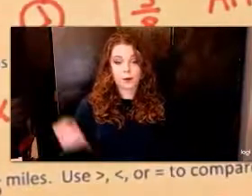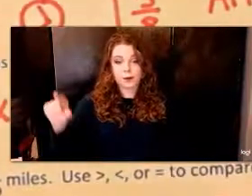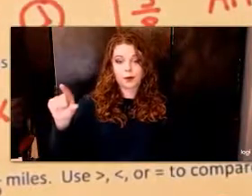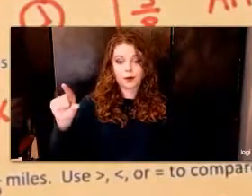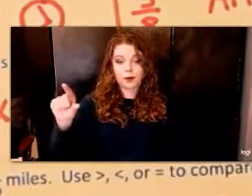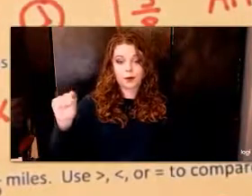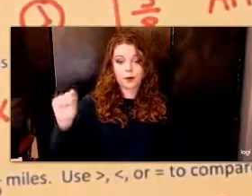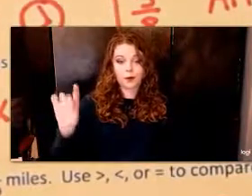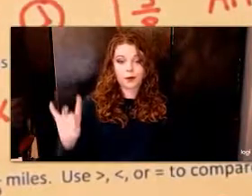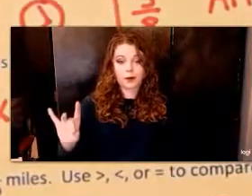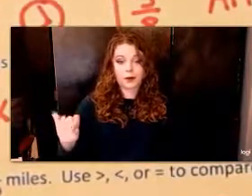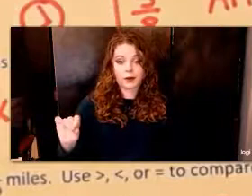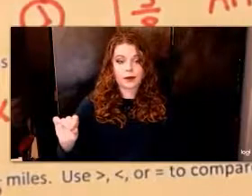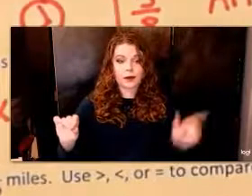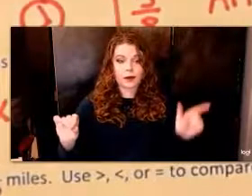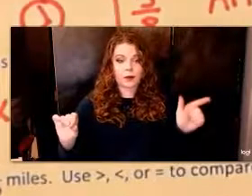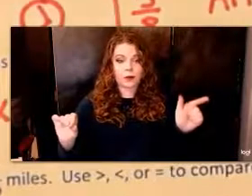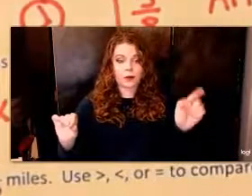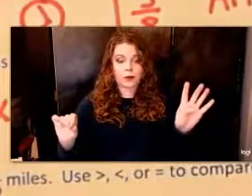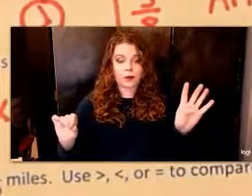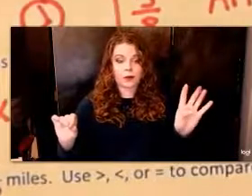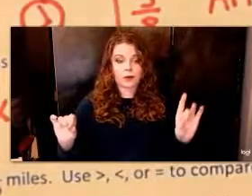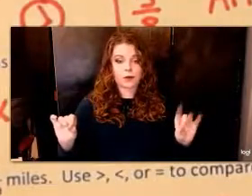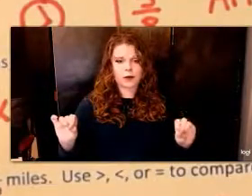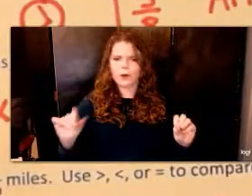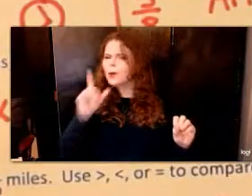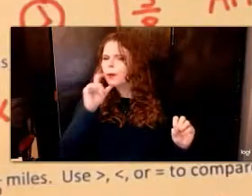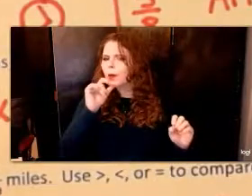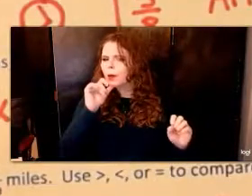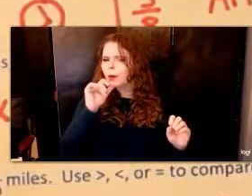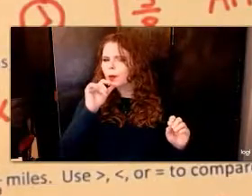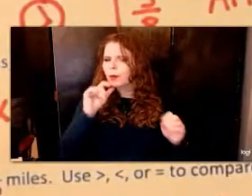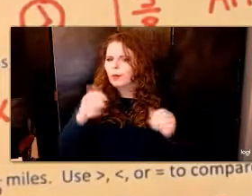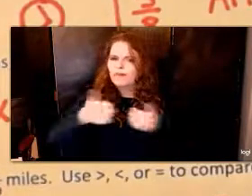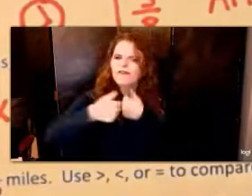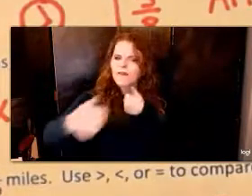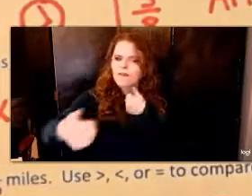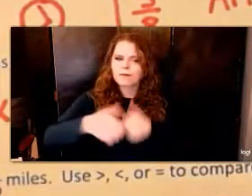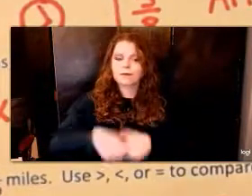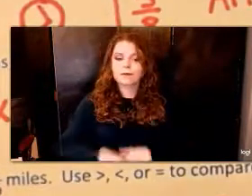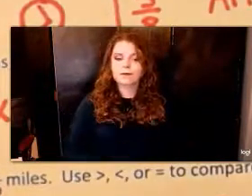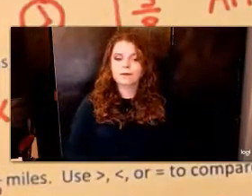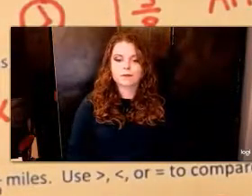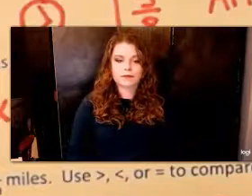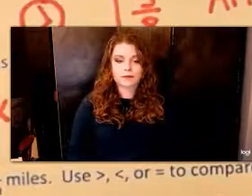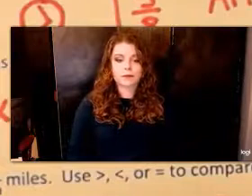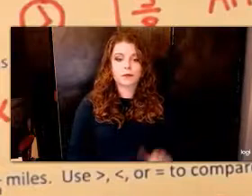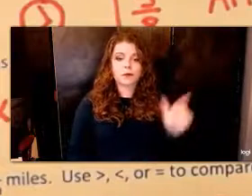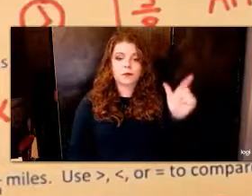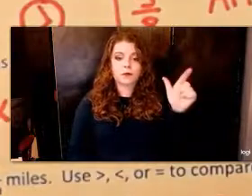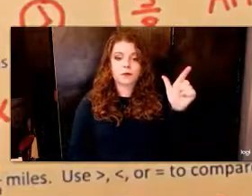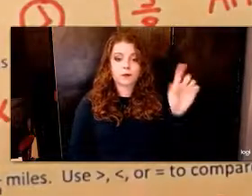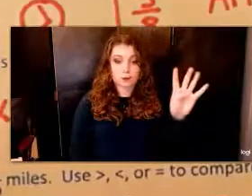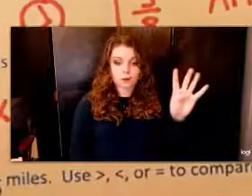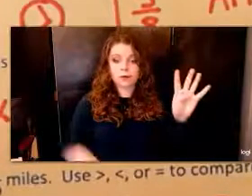So who ran the furthest? Looking at our common denominators now, we have 24 over 80 and 20 over 80. It